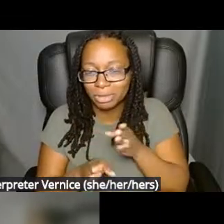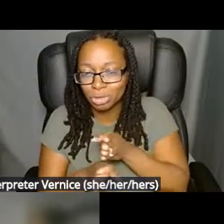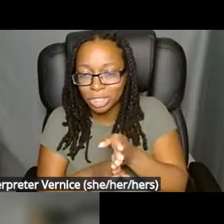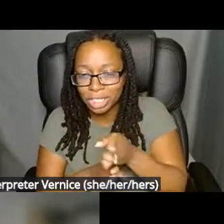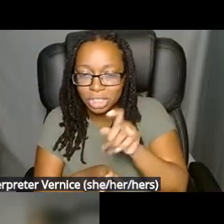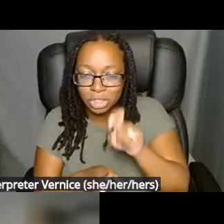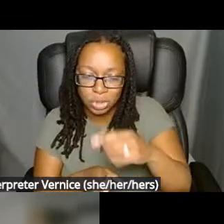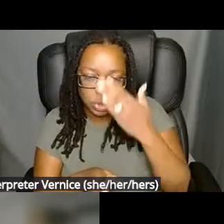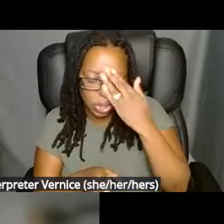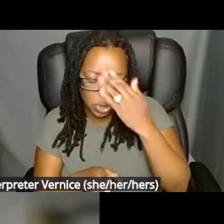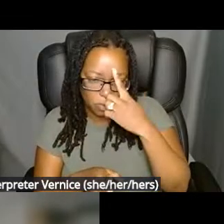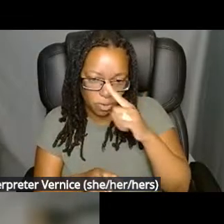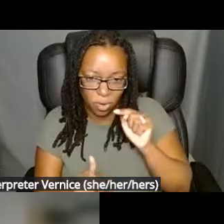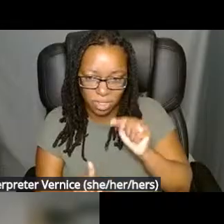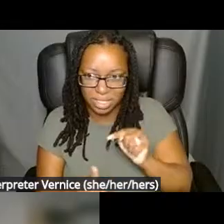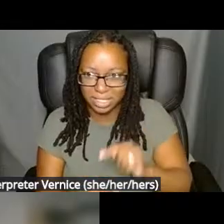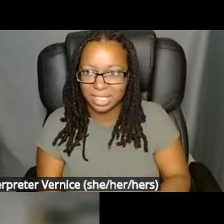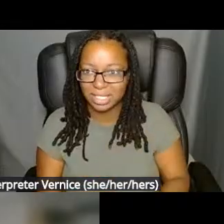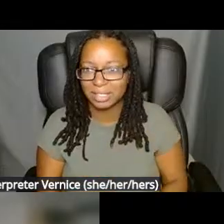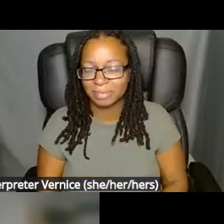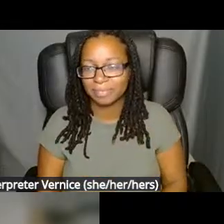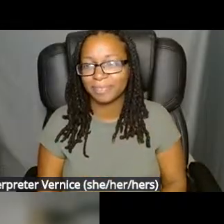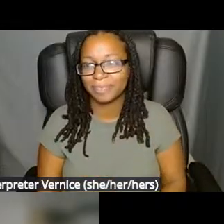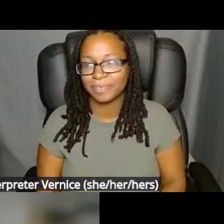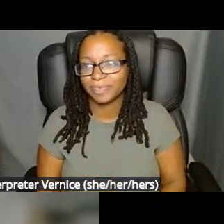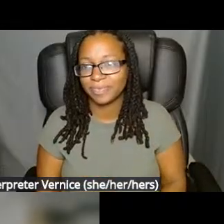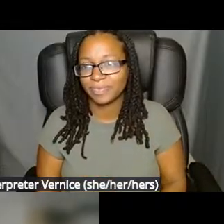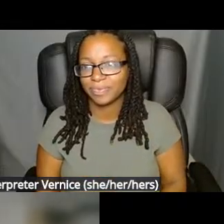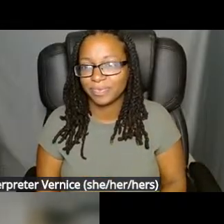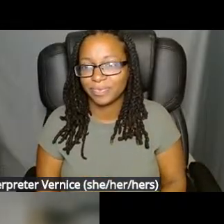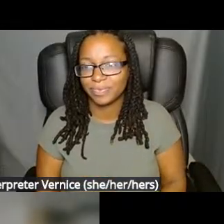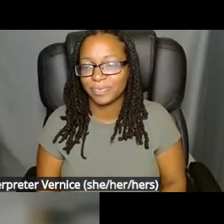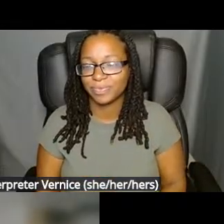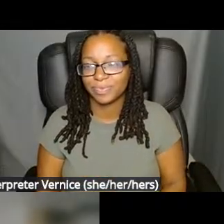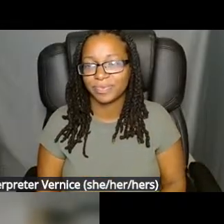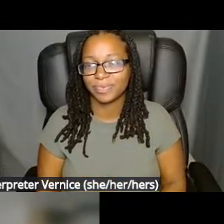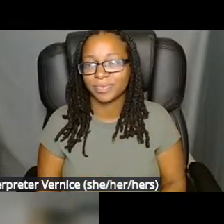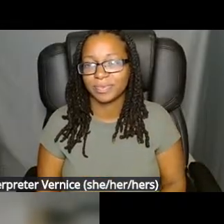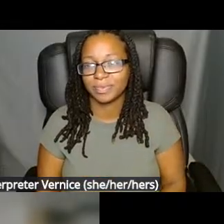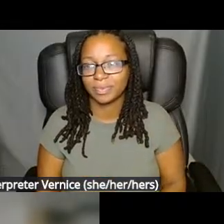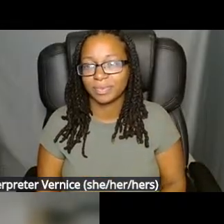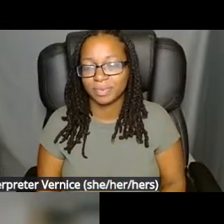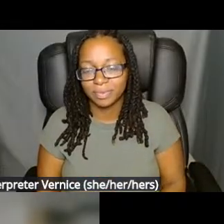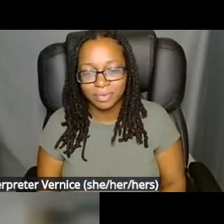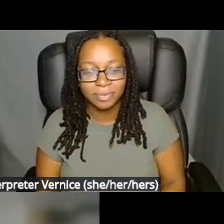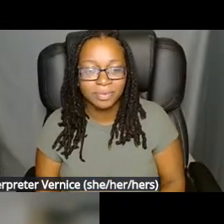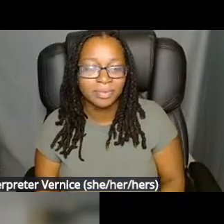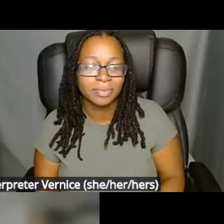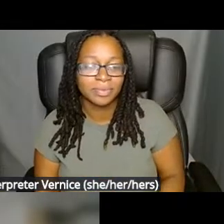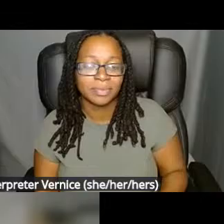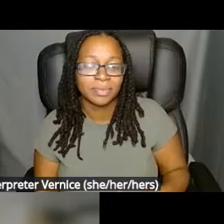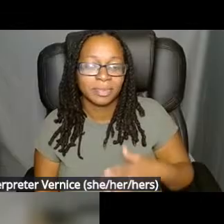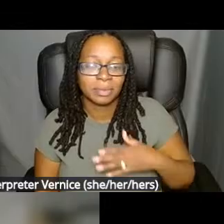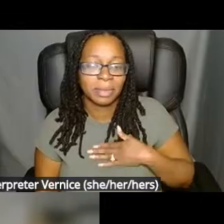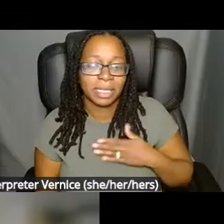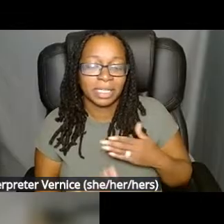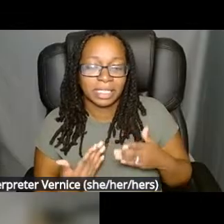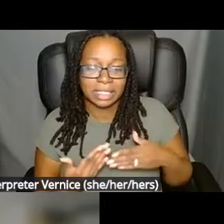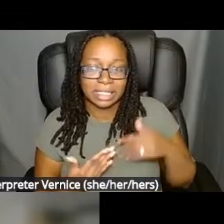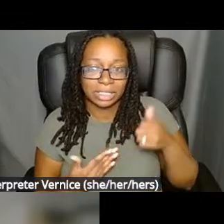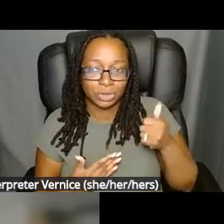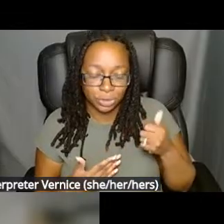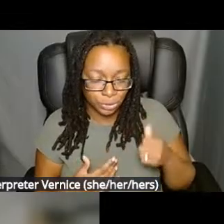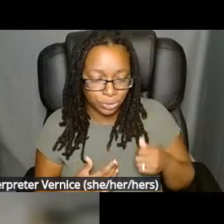the Yeah, space? mine is sort of mine's easier. So things